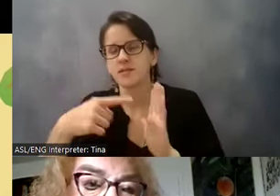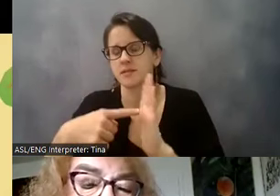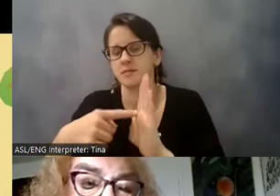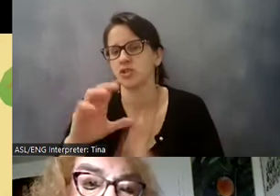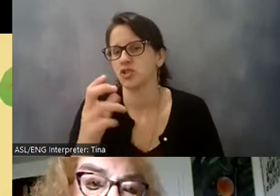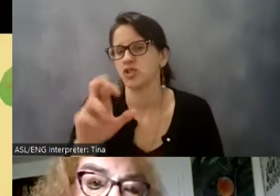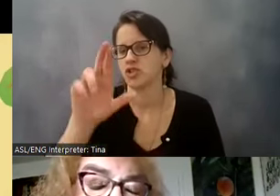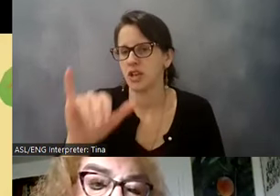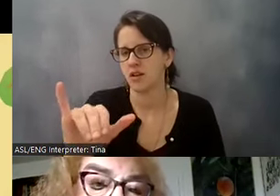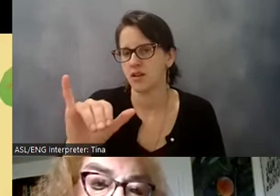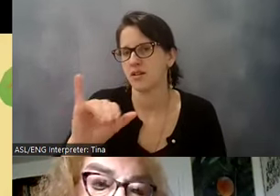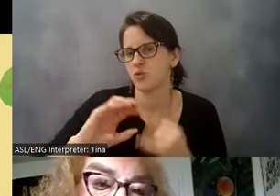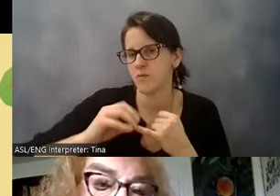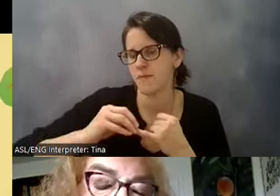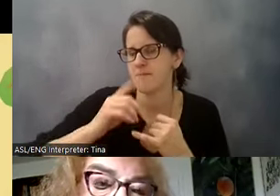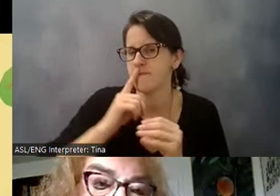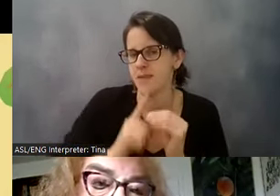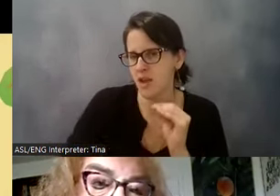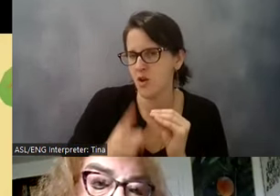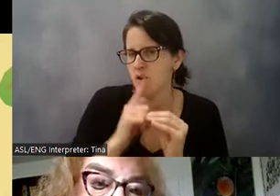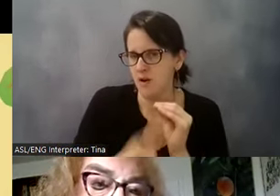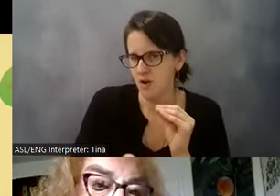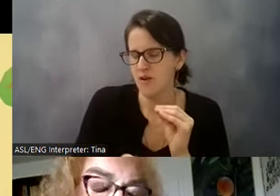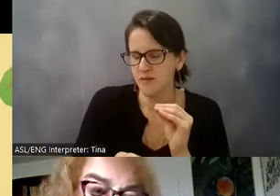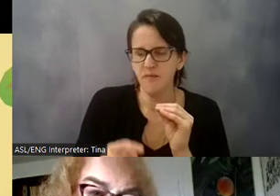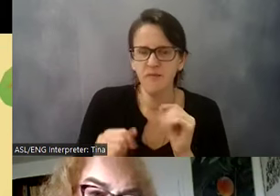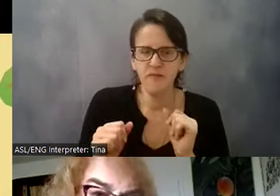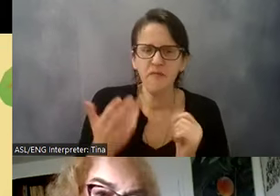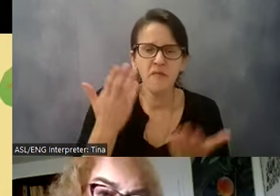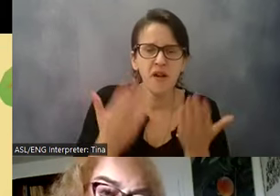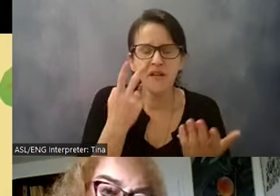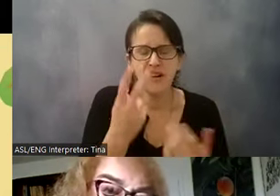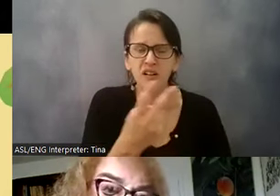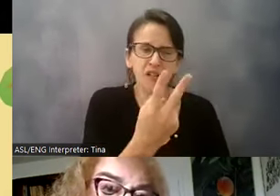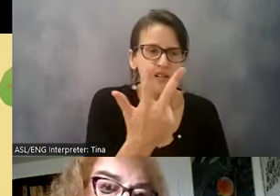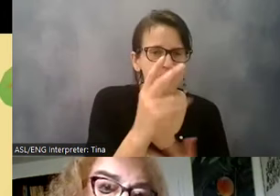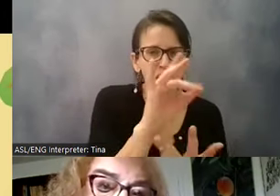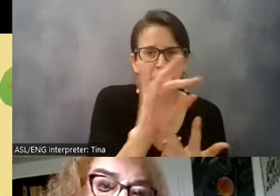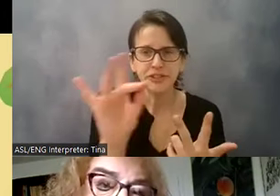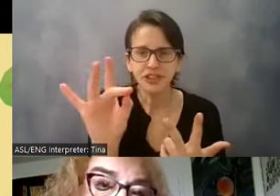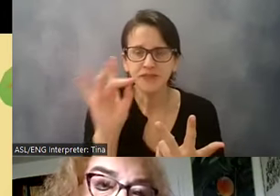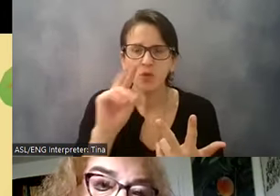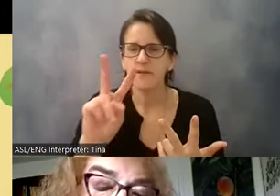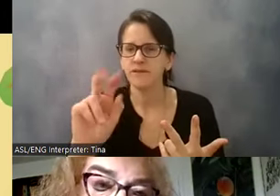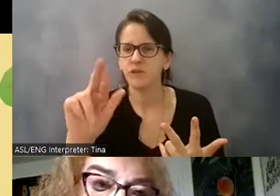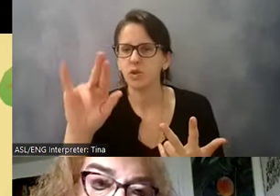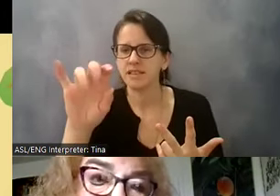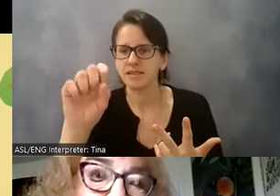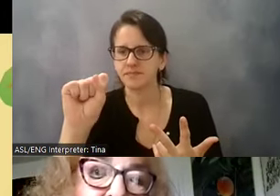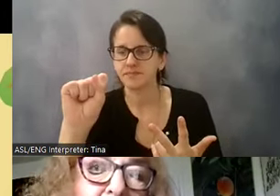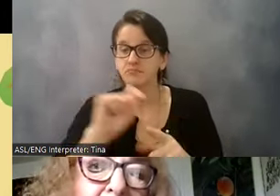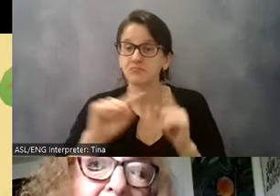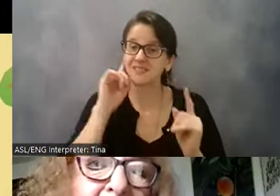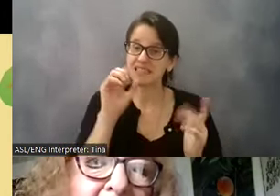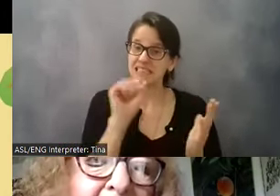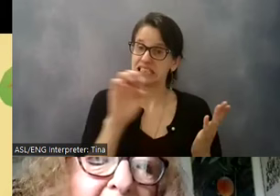might find one or two or three varieties of cherry tomatoes in a supermarket. But if you open a seed catalog,